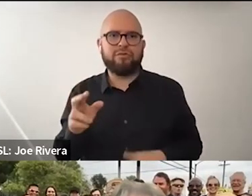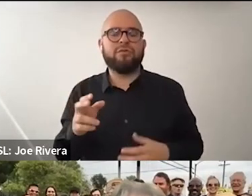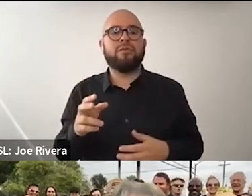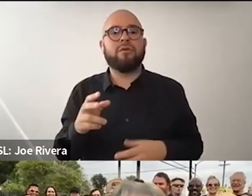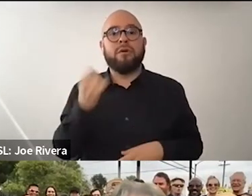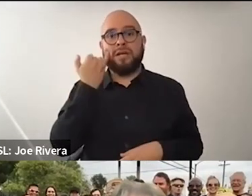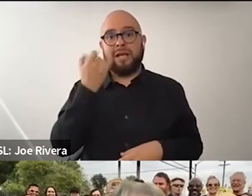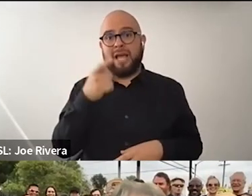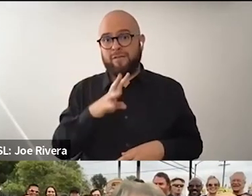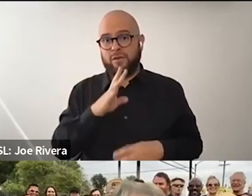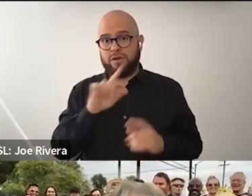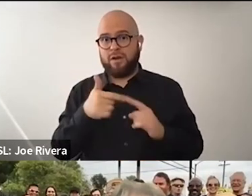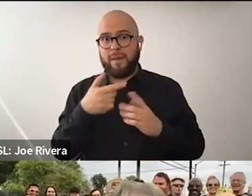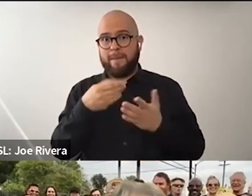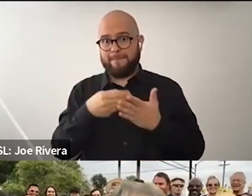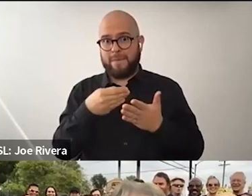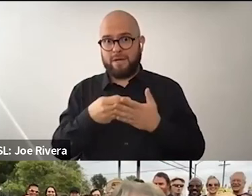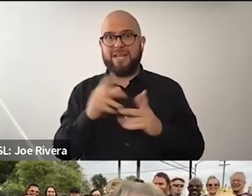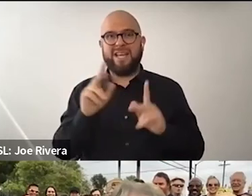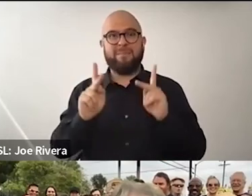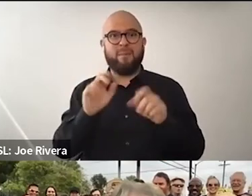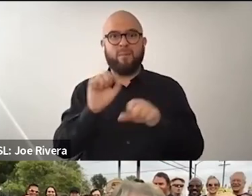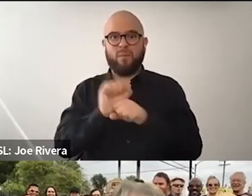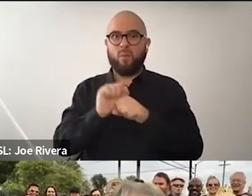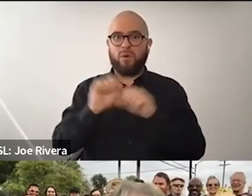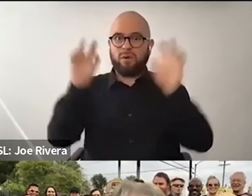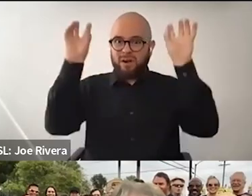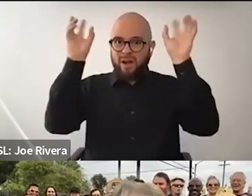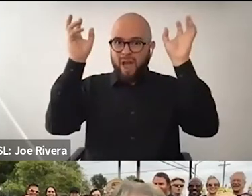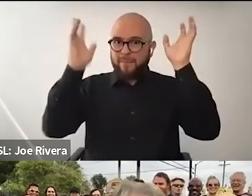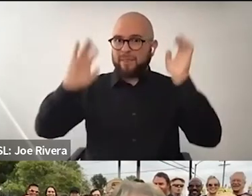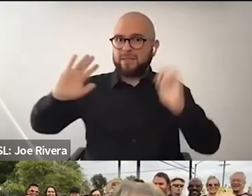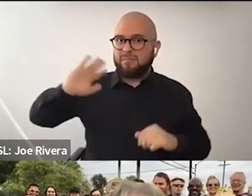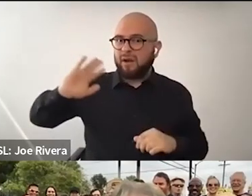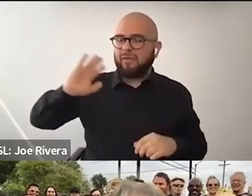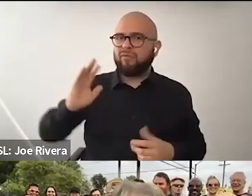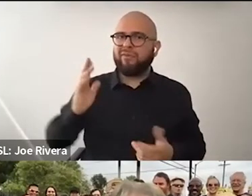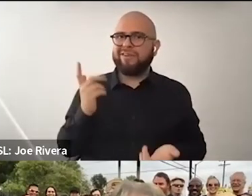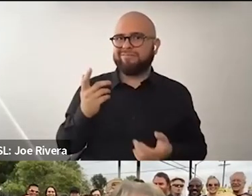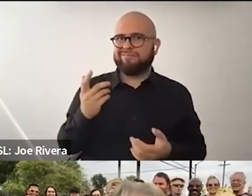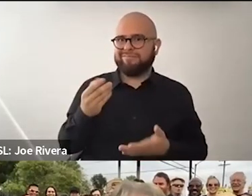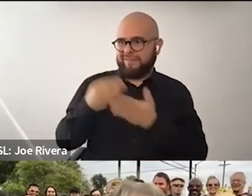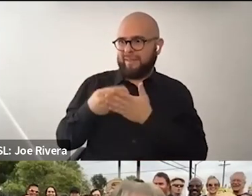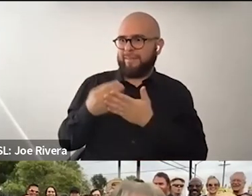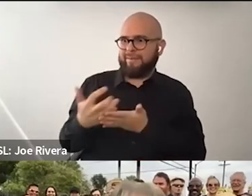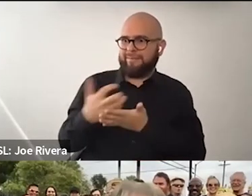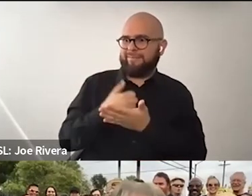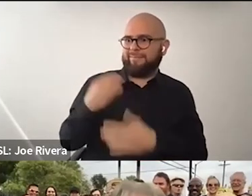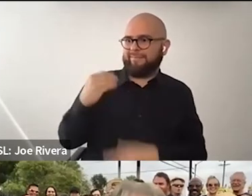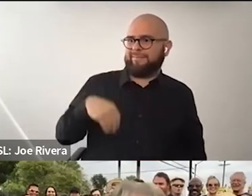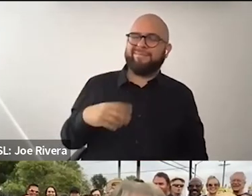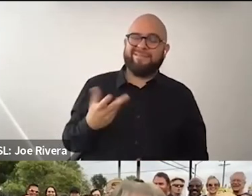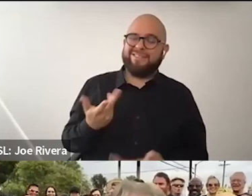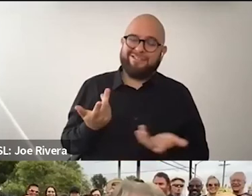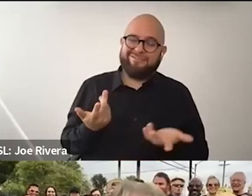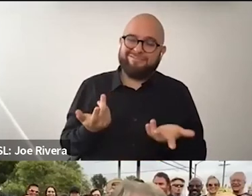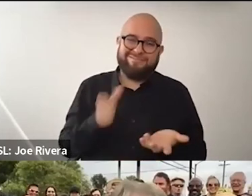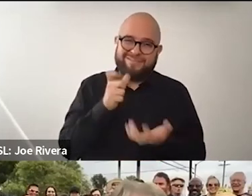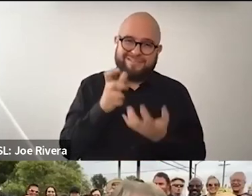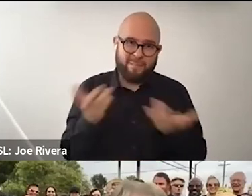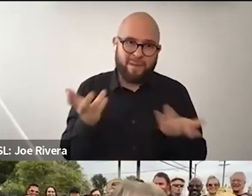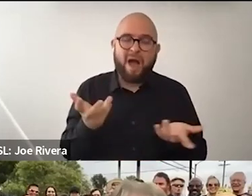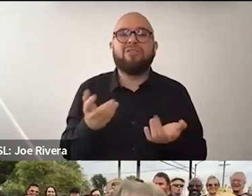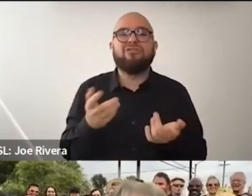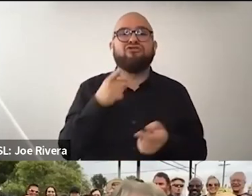back then were not making hardly any money. And you would end up having to be a Teamster and then work with other companies and other ambulance things and see